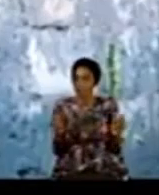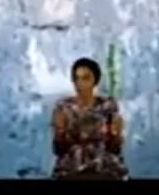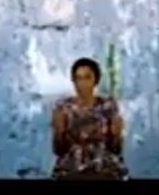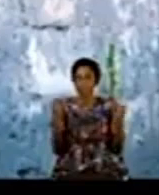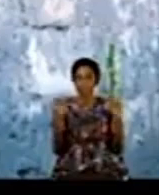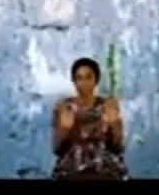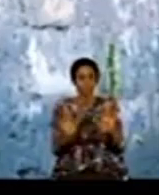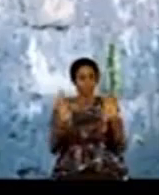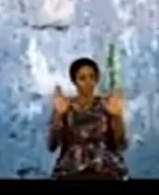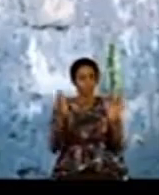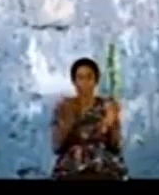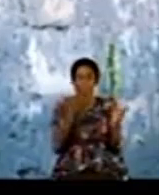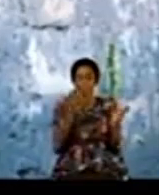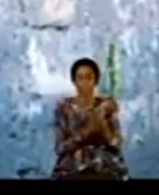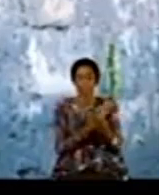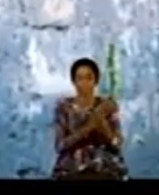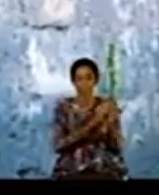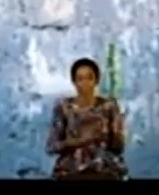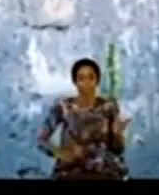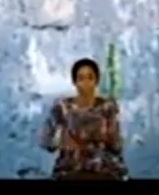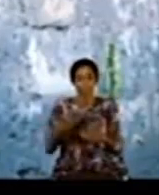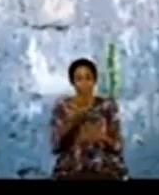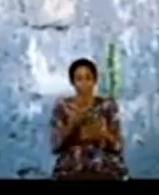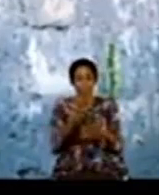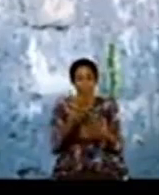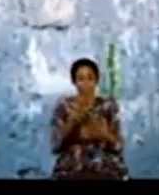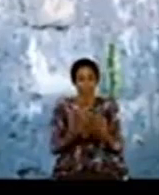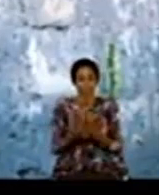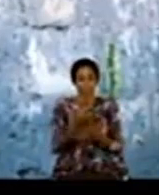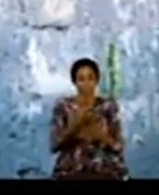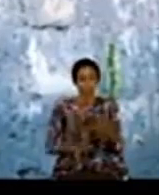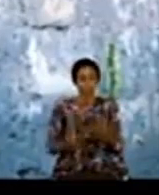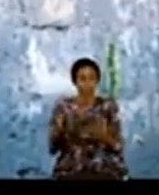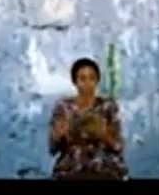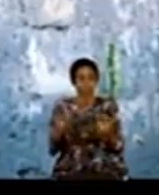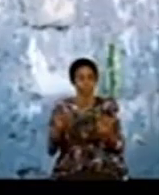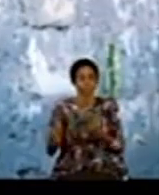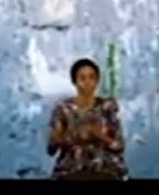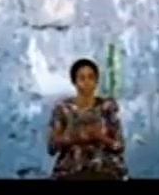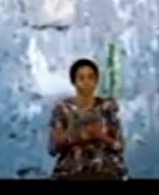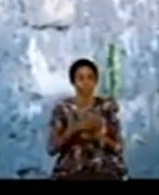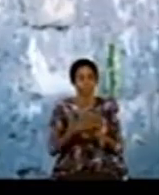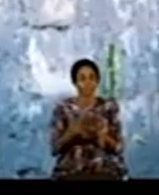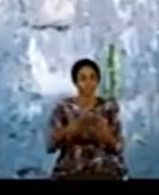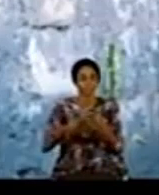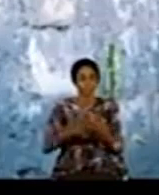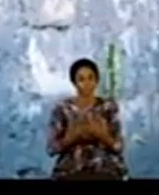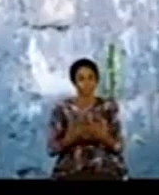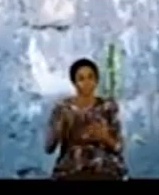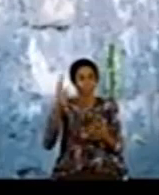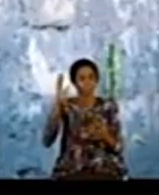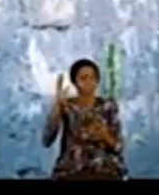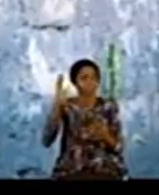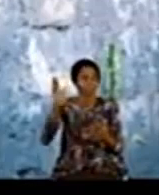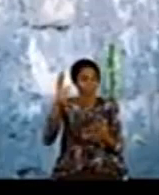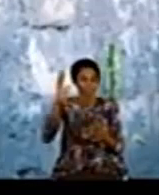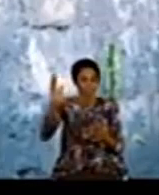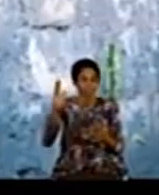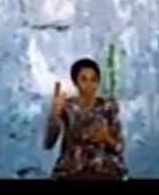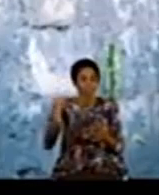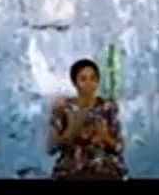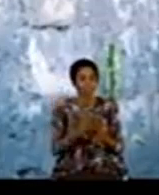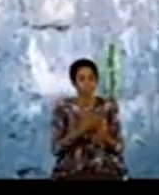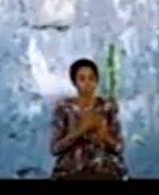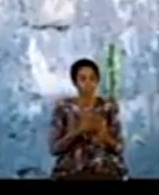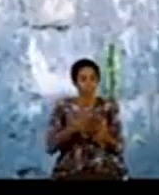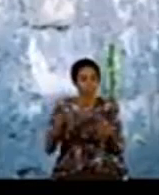Lord. This is what God has done. This is what God can do. Then we started testifying. We started celebrating, testifying. We started